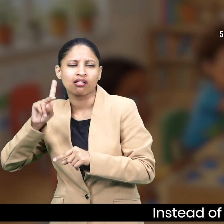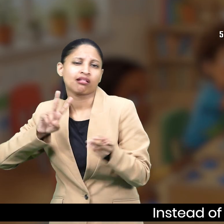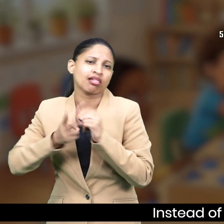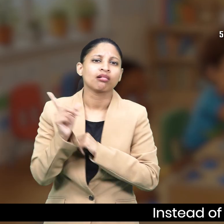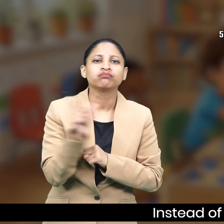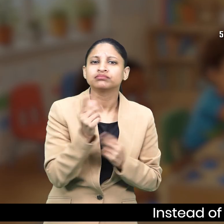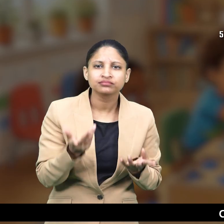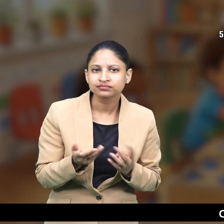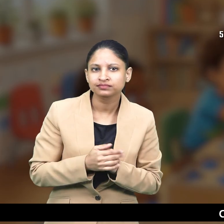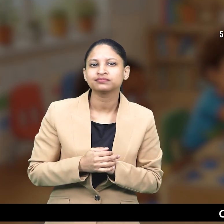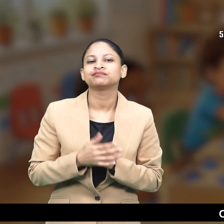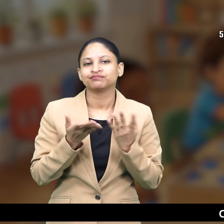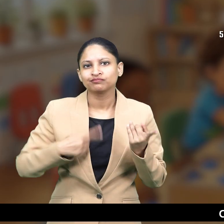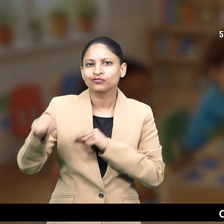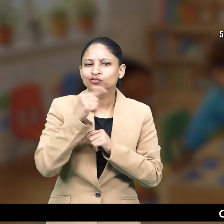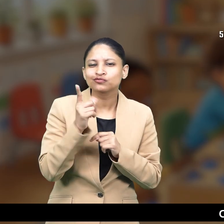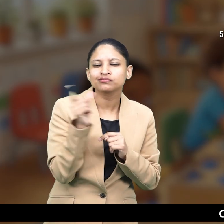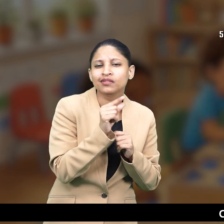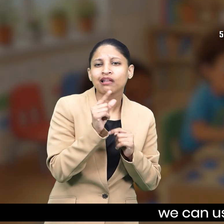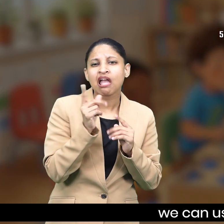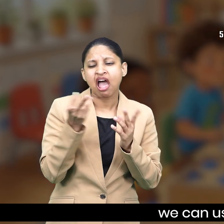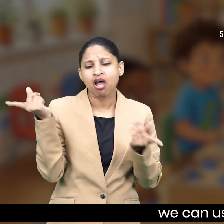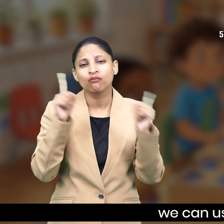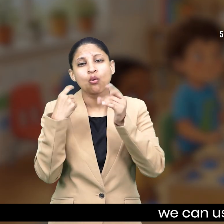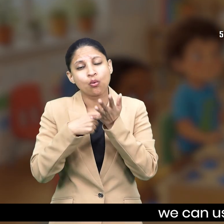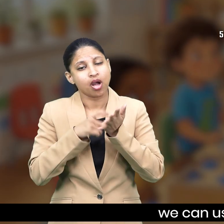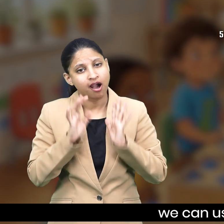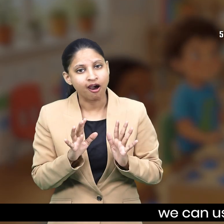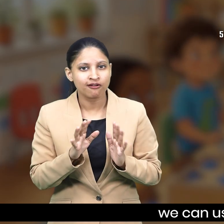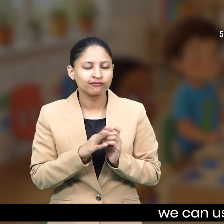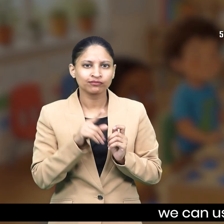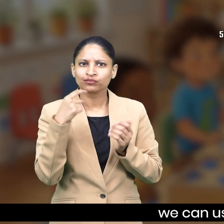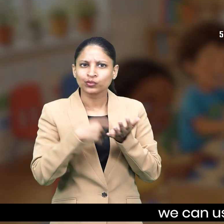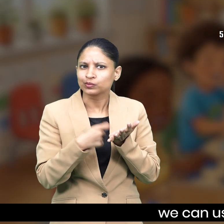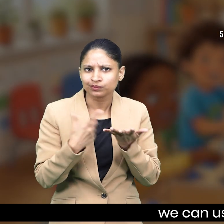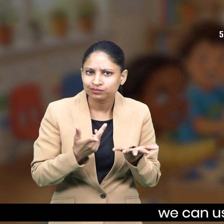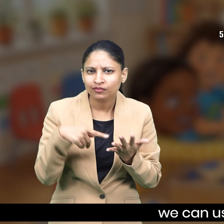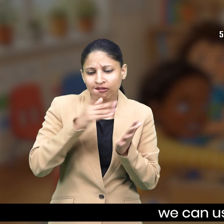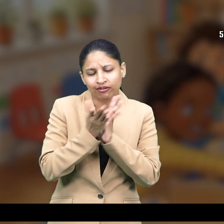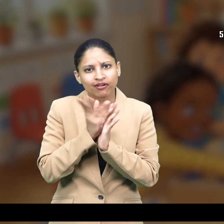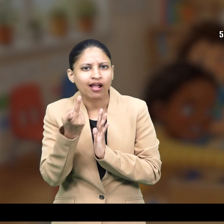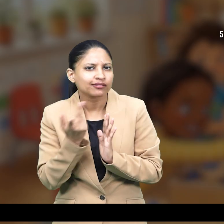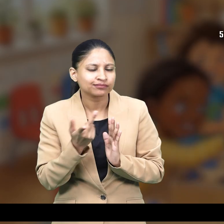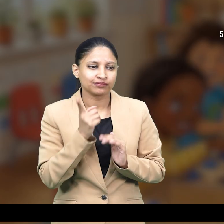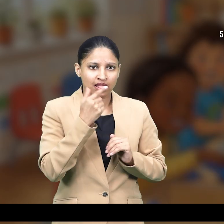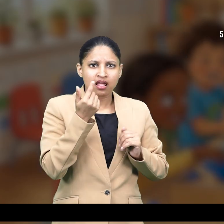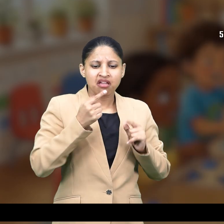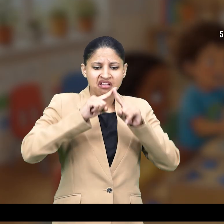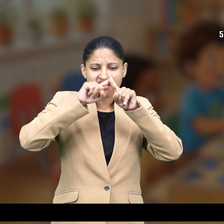writing the same addition again and again, we can use a short and smart way. A